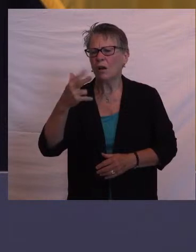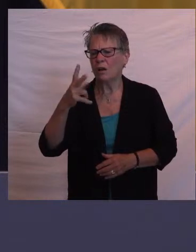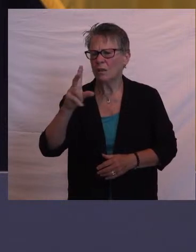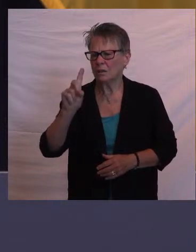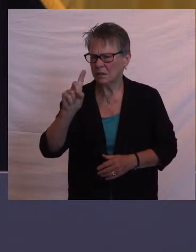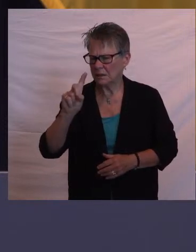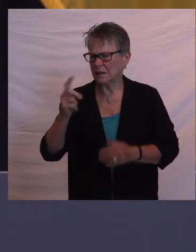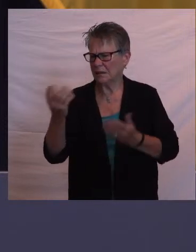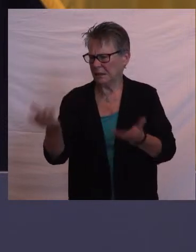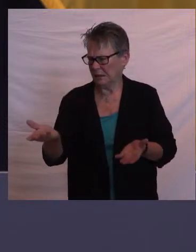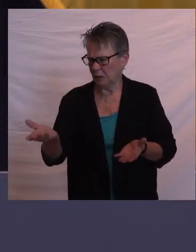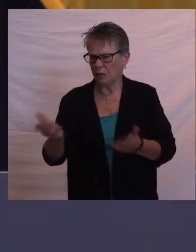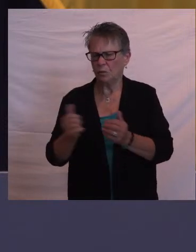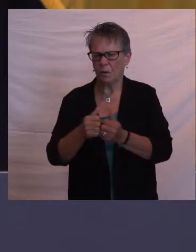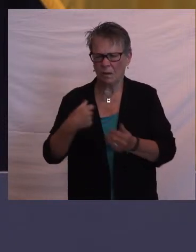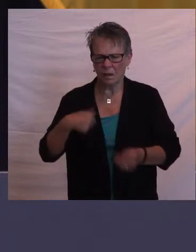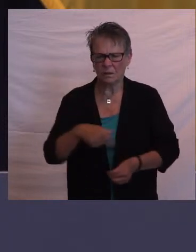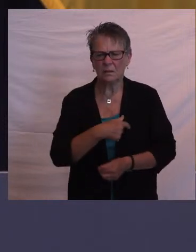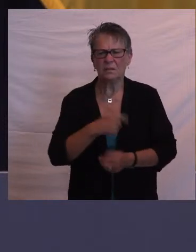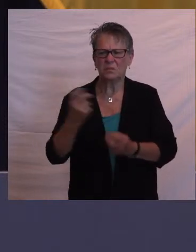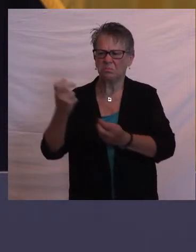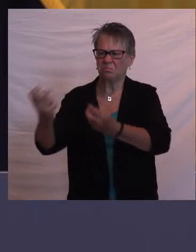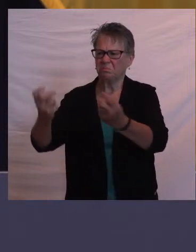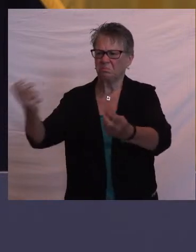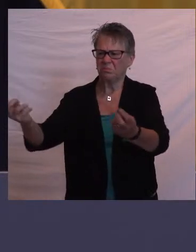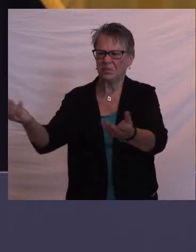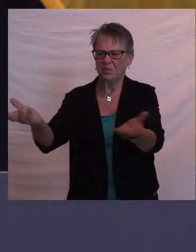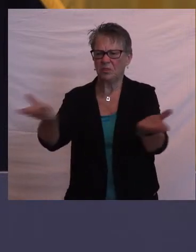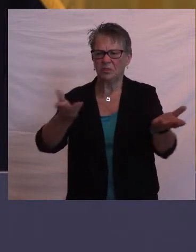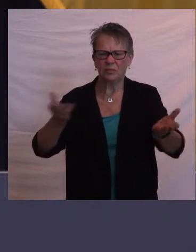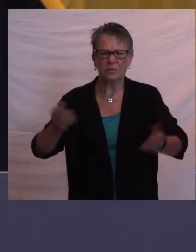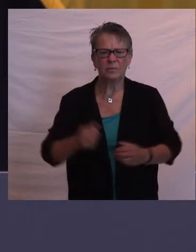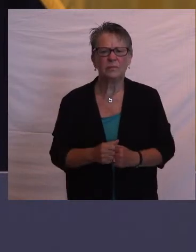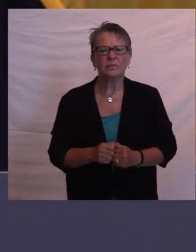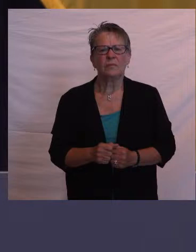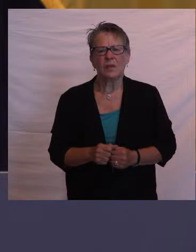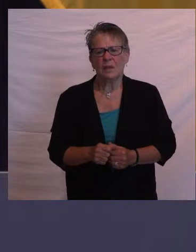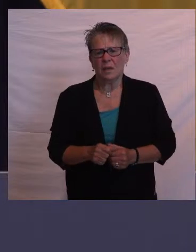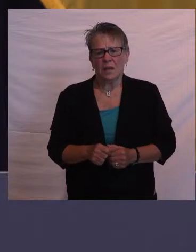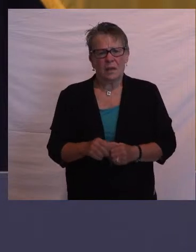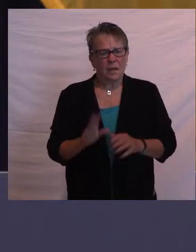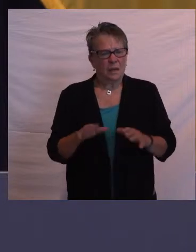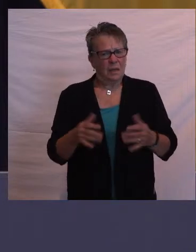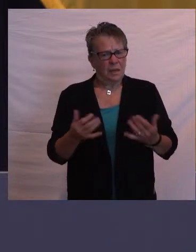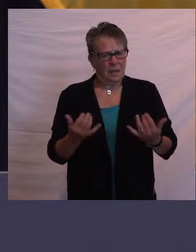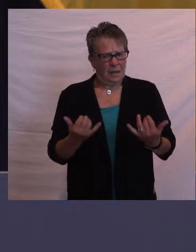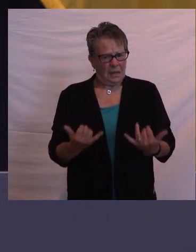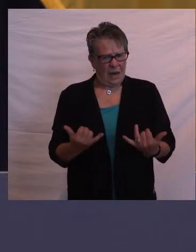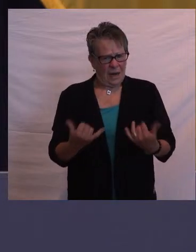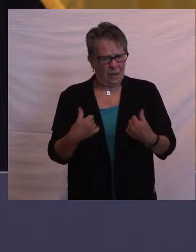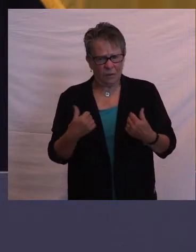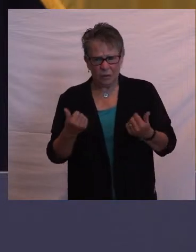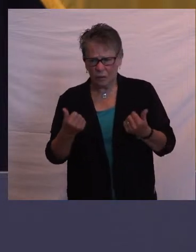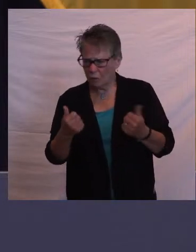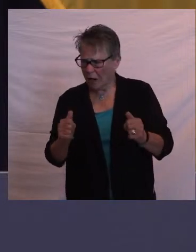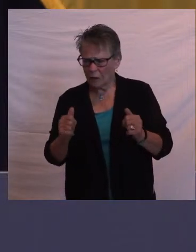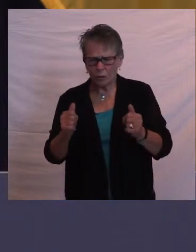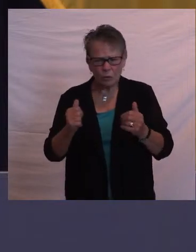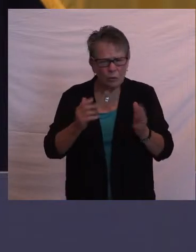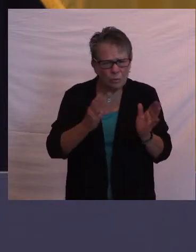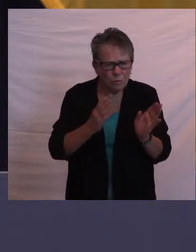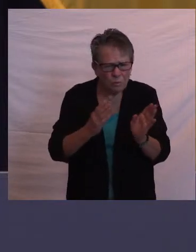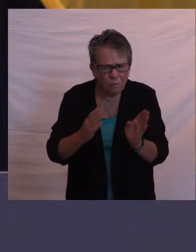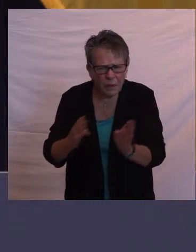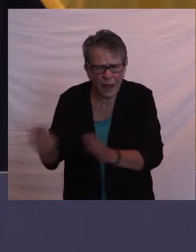always recognized that on the other side of the pandemic, we must have a state economy that is stronger,